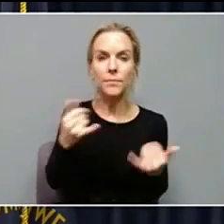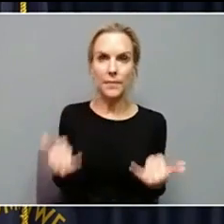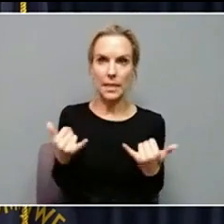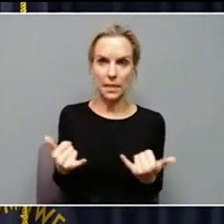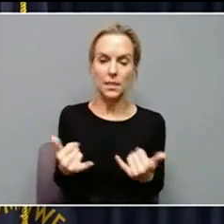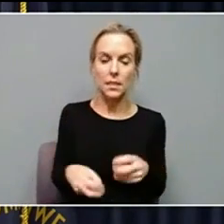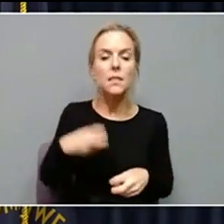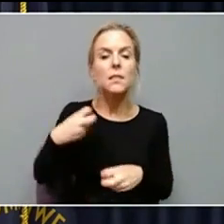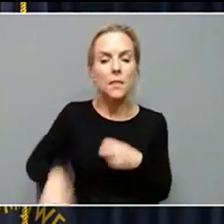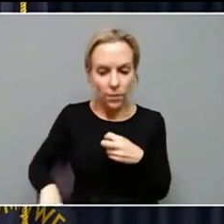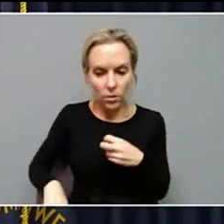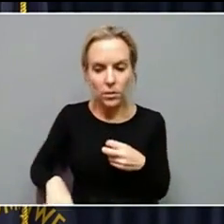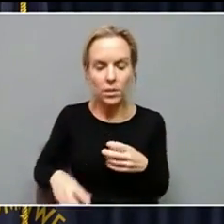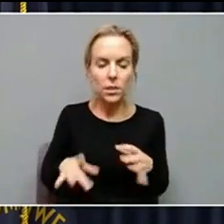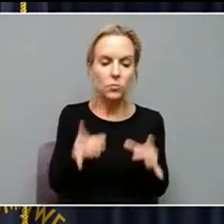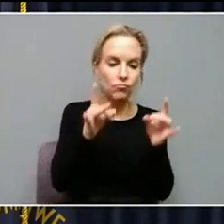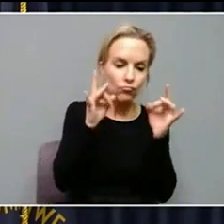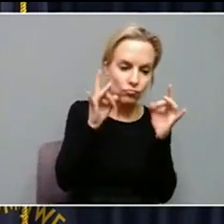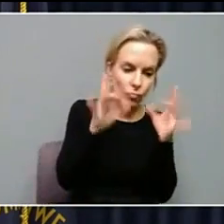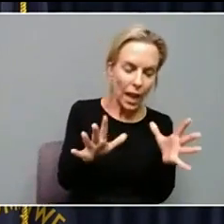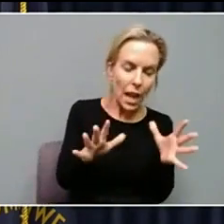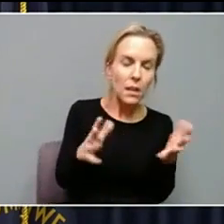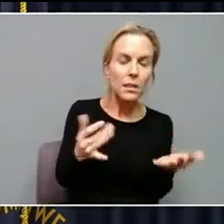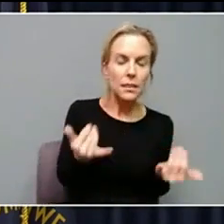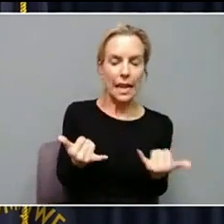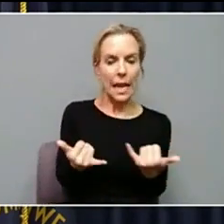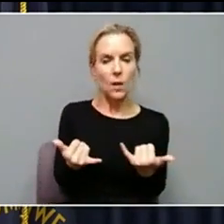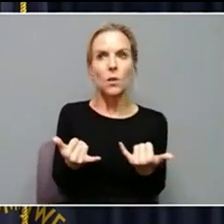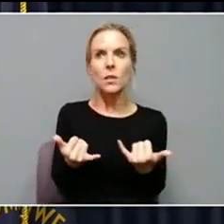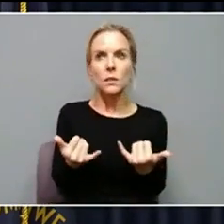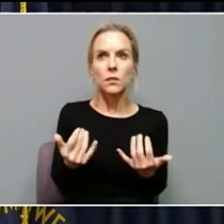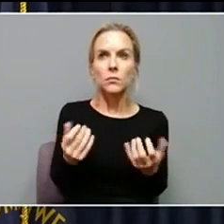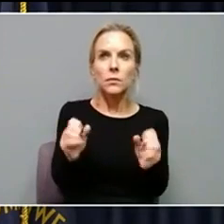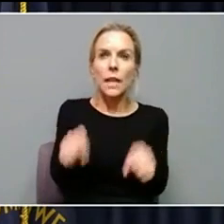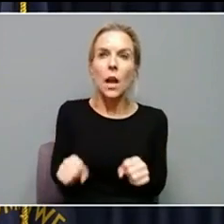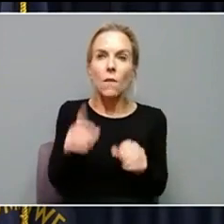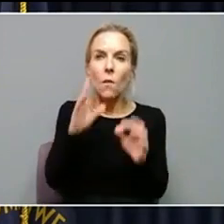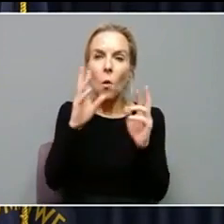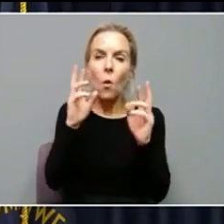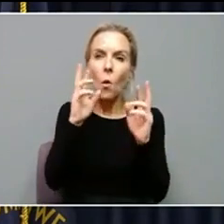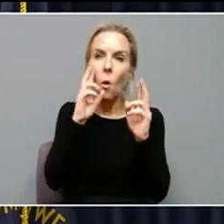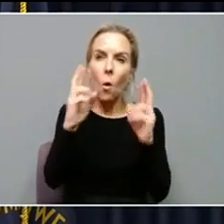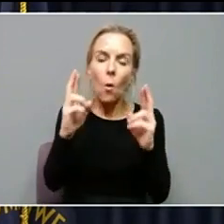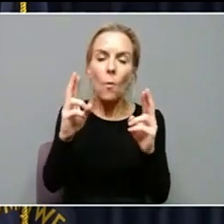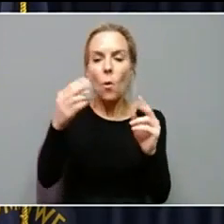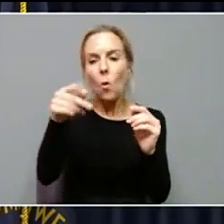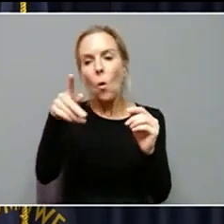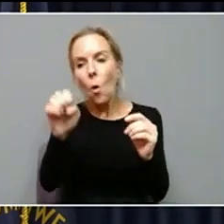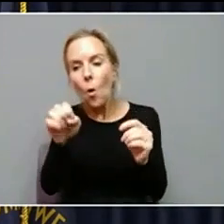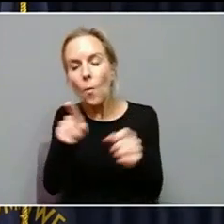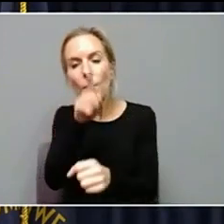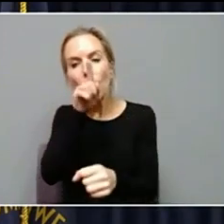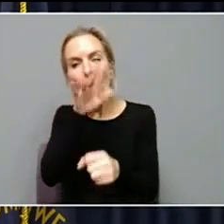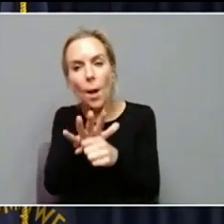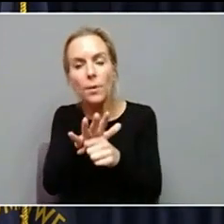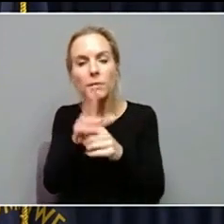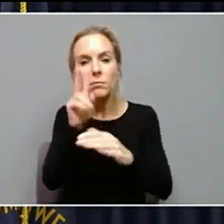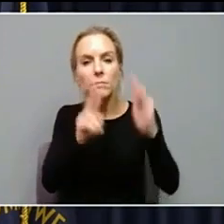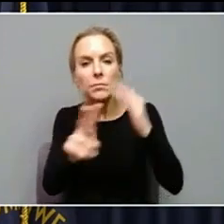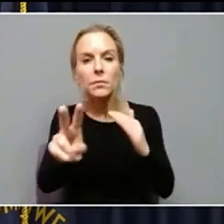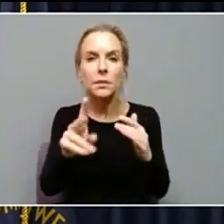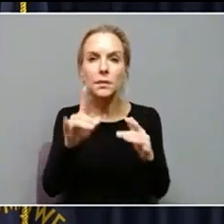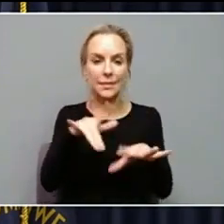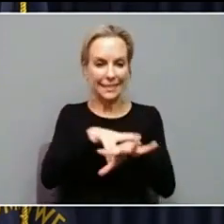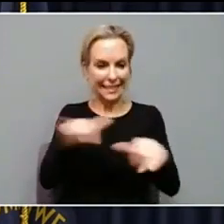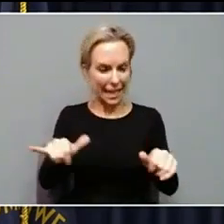difficulty and tragedy, it is also a time of hope and promise. And it's really hard emotionally that both are going on in the same time.